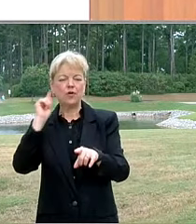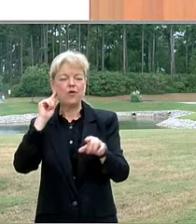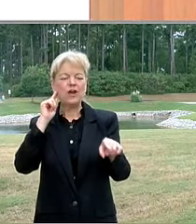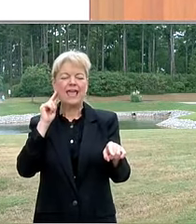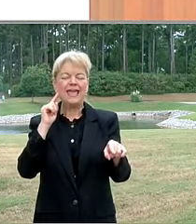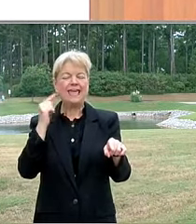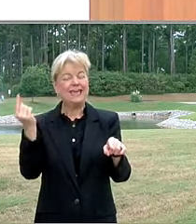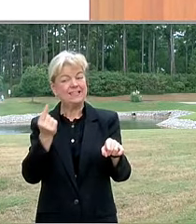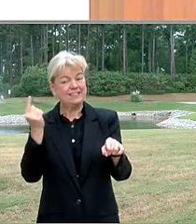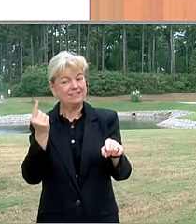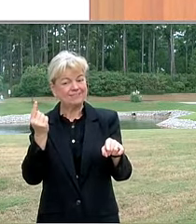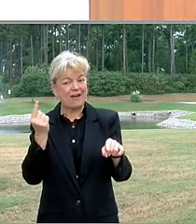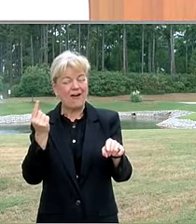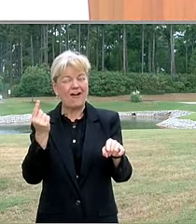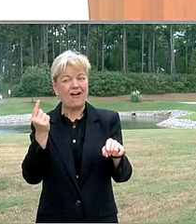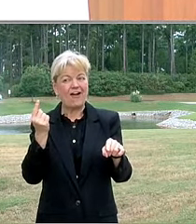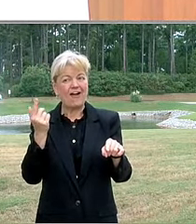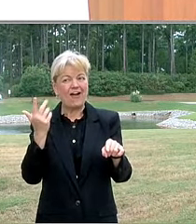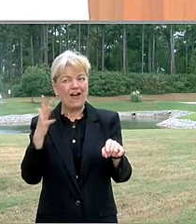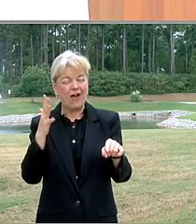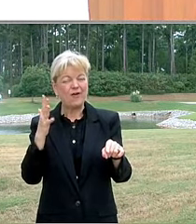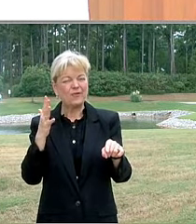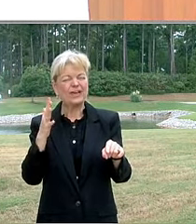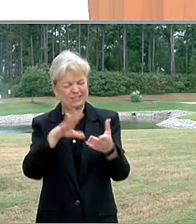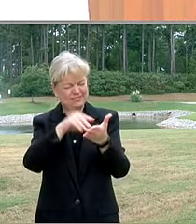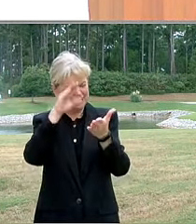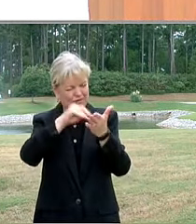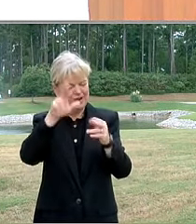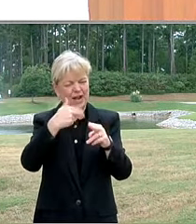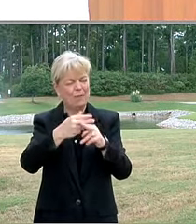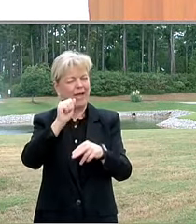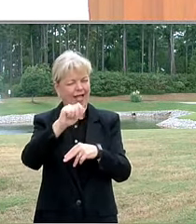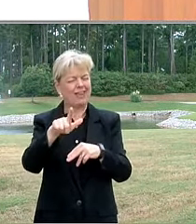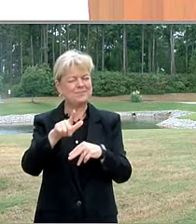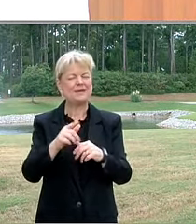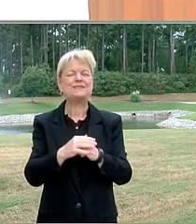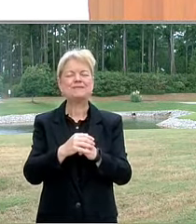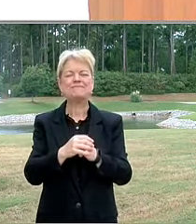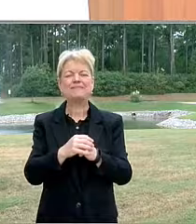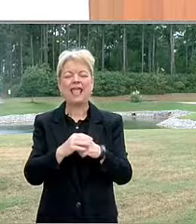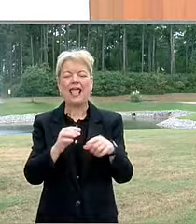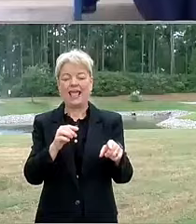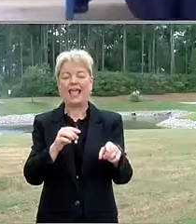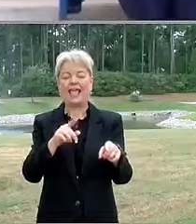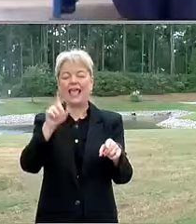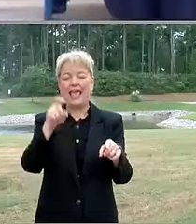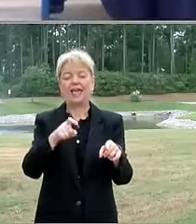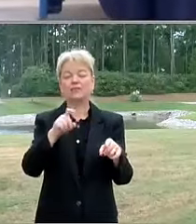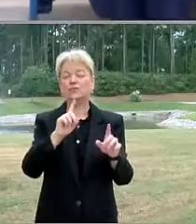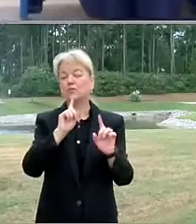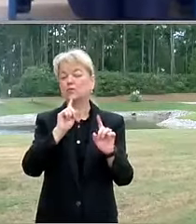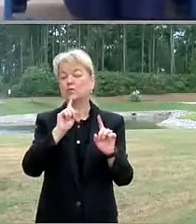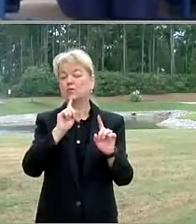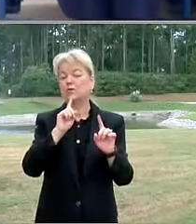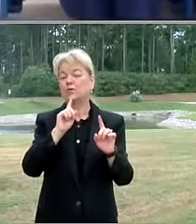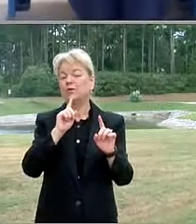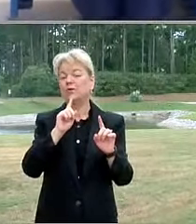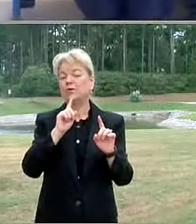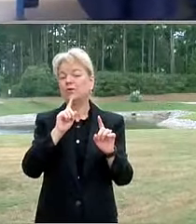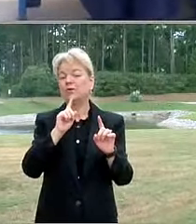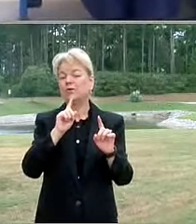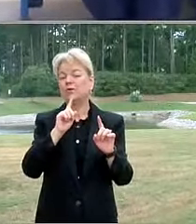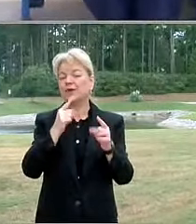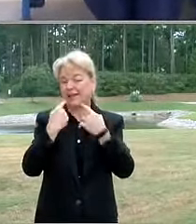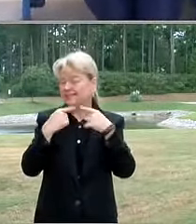been indoctrinated to the ways of Alabama, and he has been told he has to declare. So we'll let